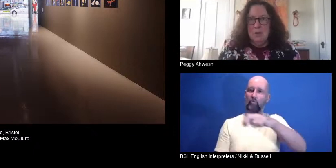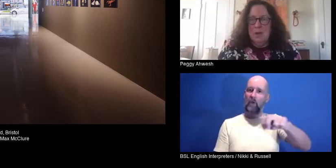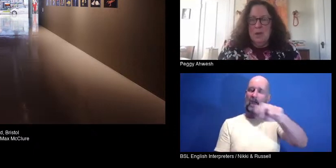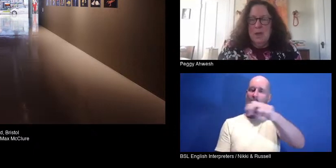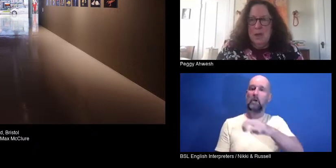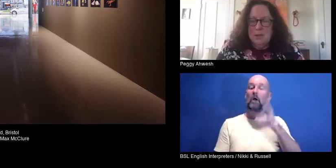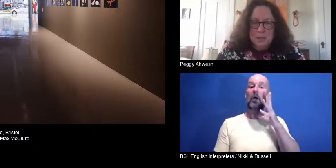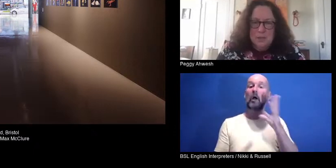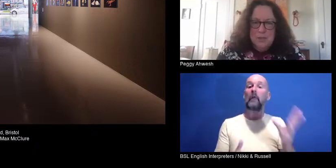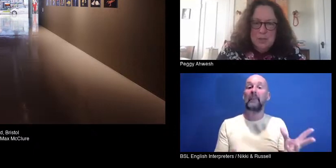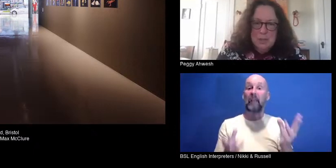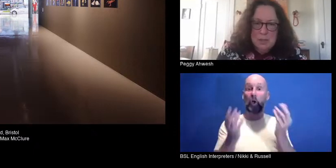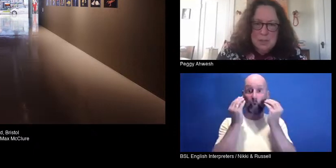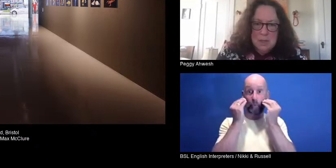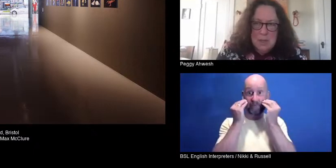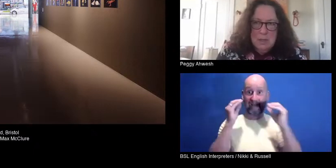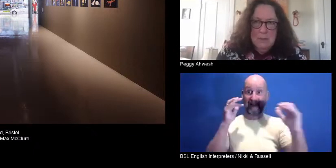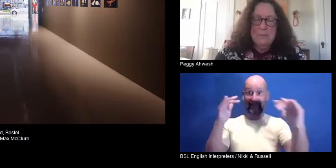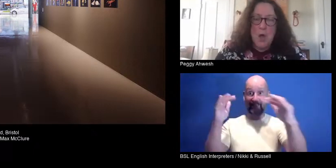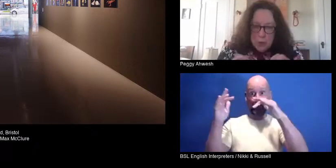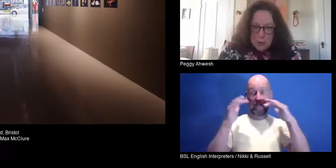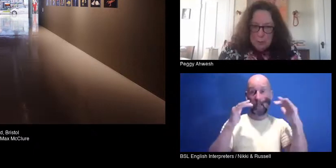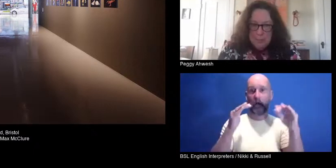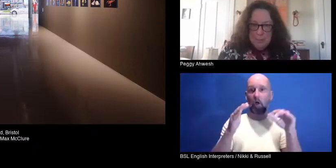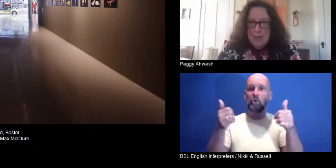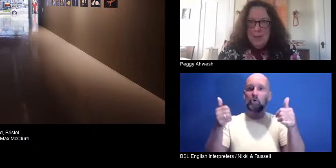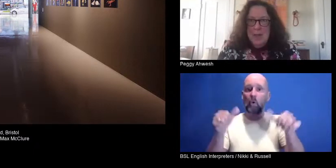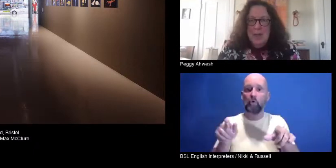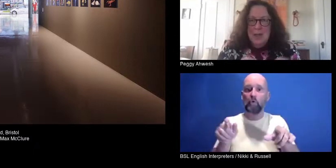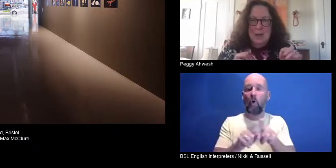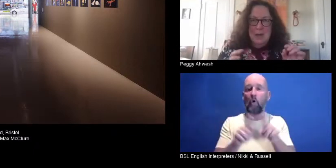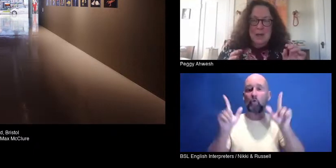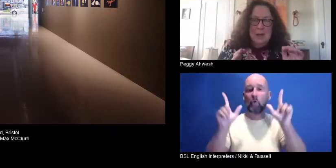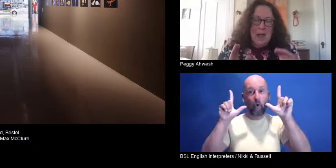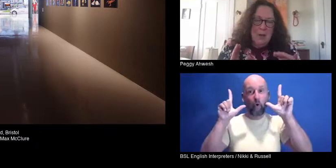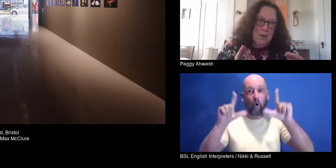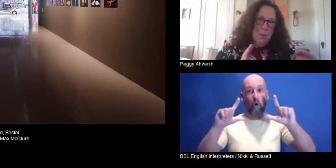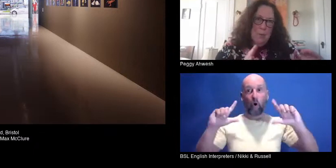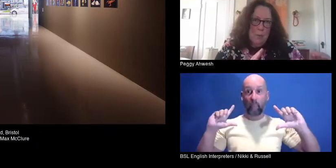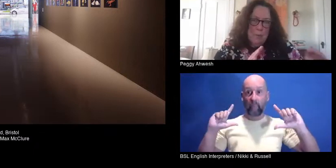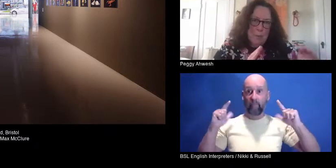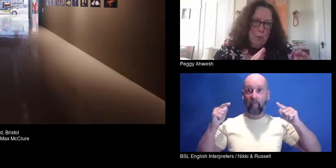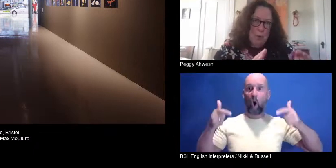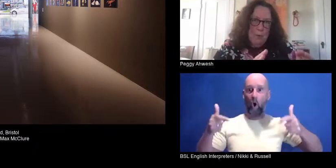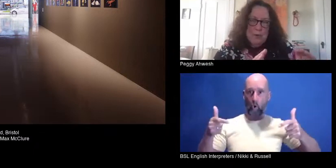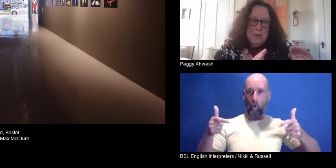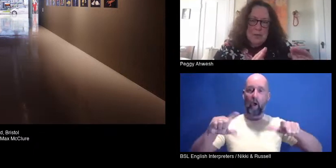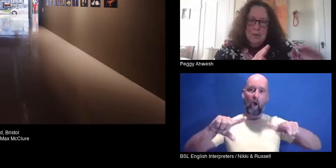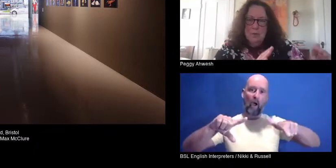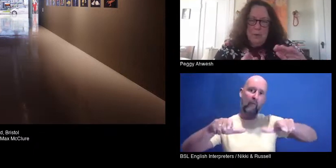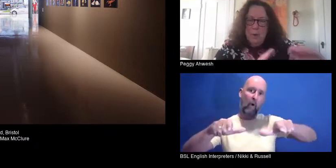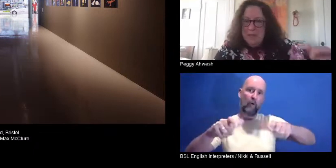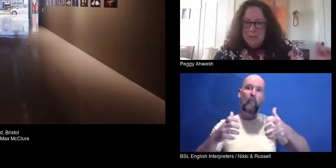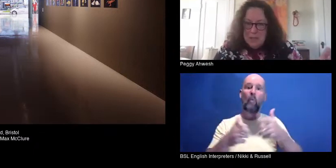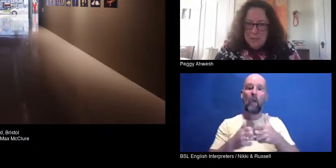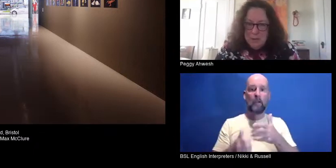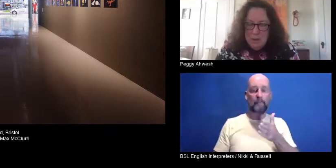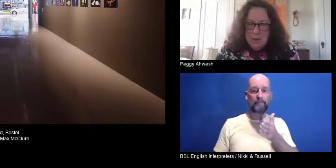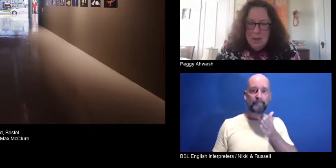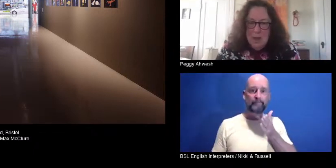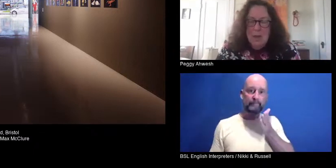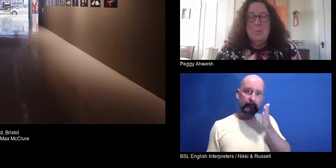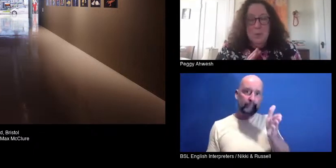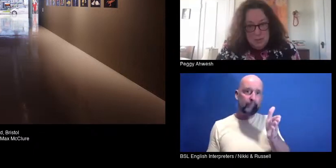acoustical solutions and the volume and how you moved to from one piece to the